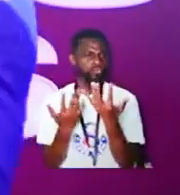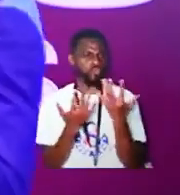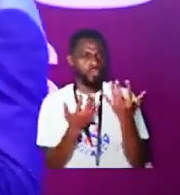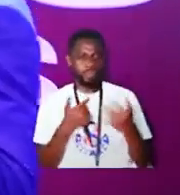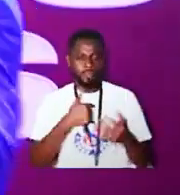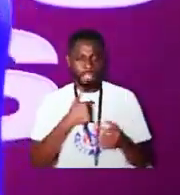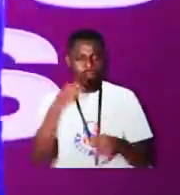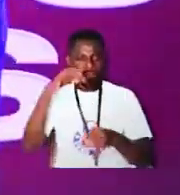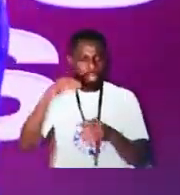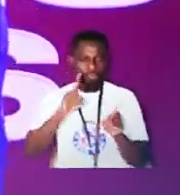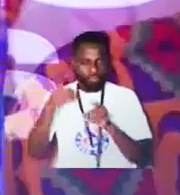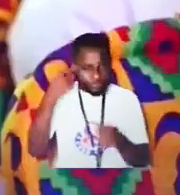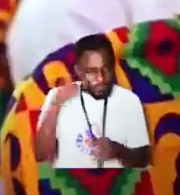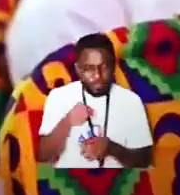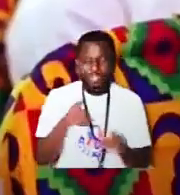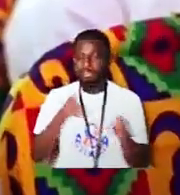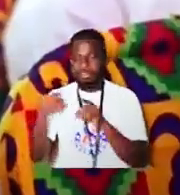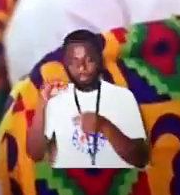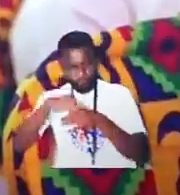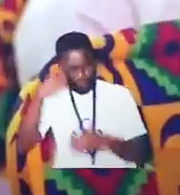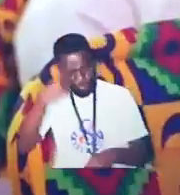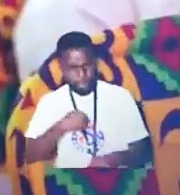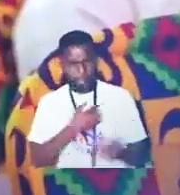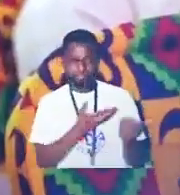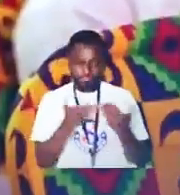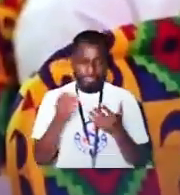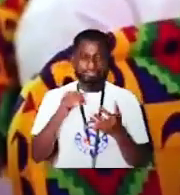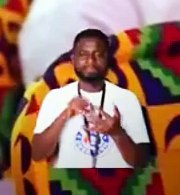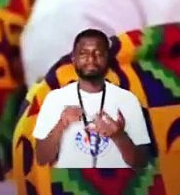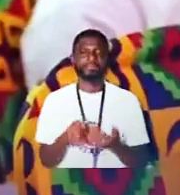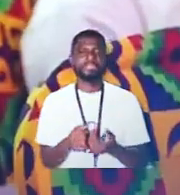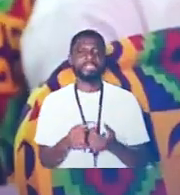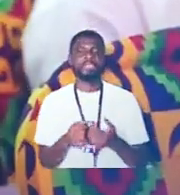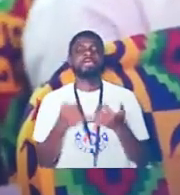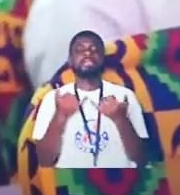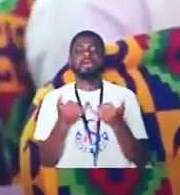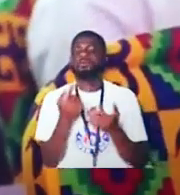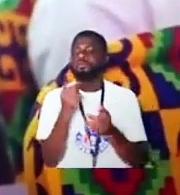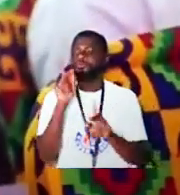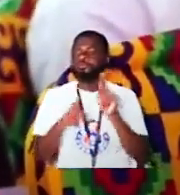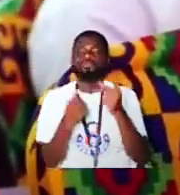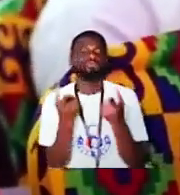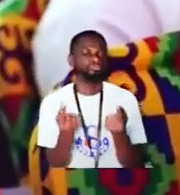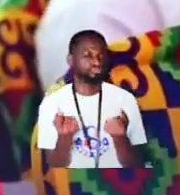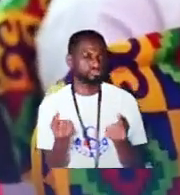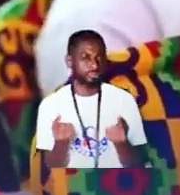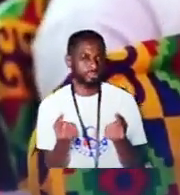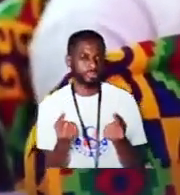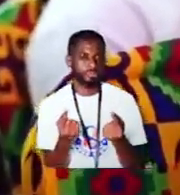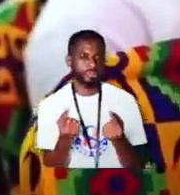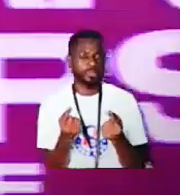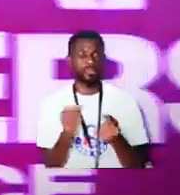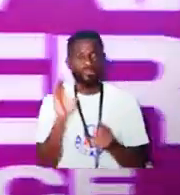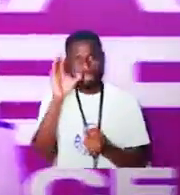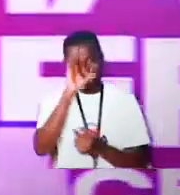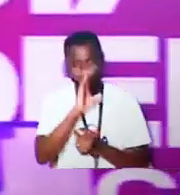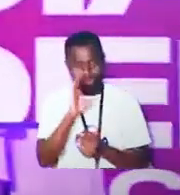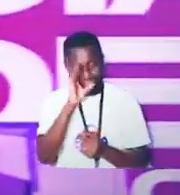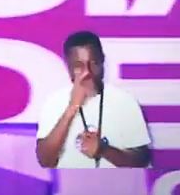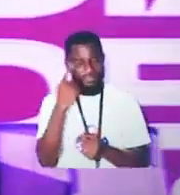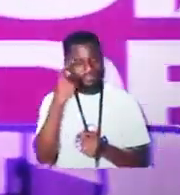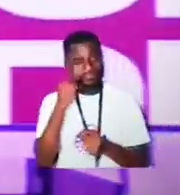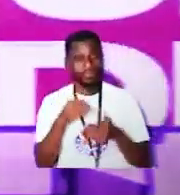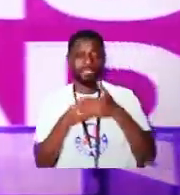I'll do this for you, I'll do this for you. So what do you want the people to do? We are looking for leaders who